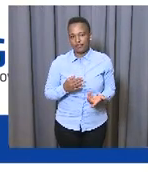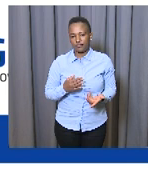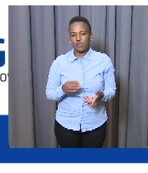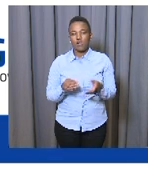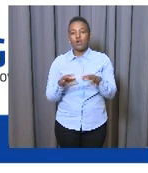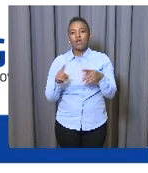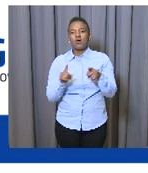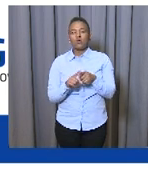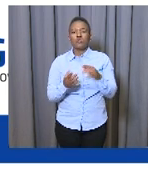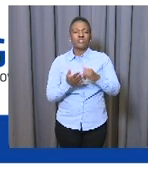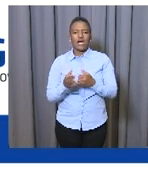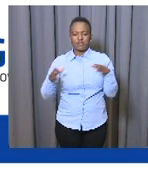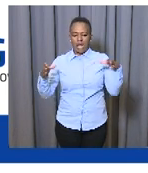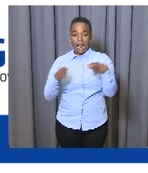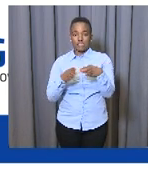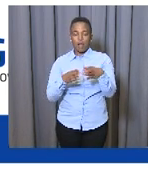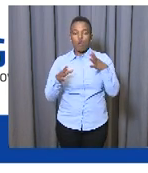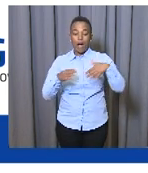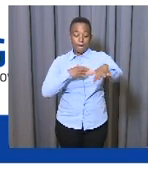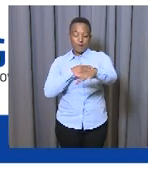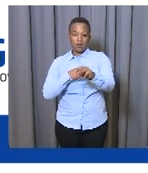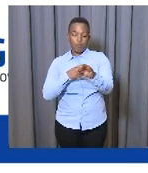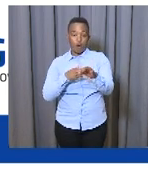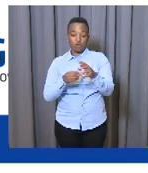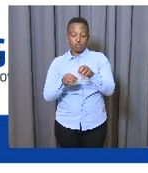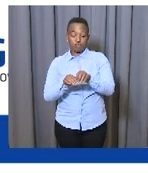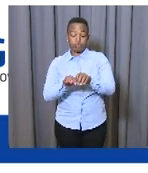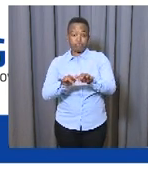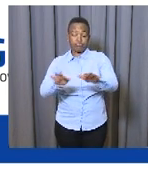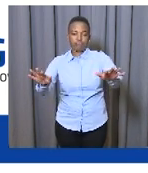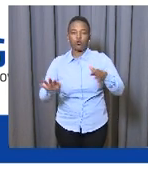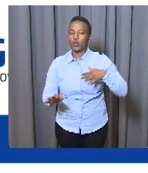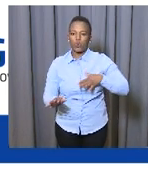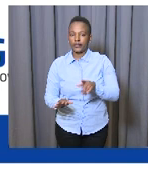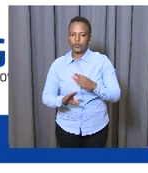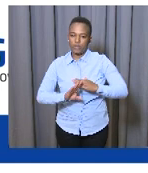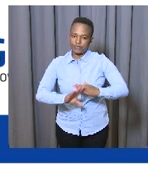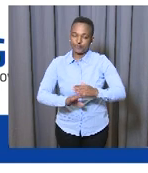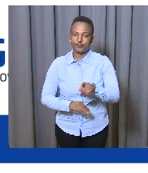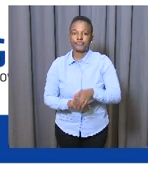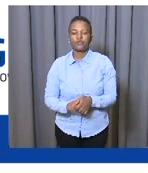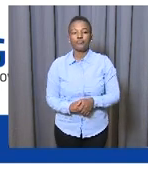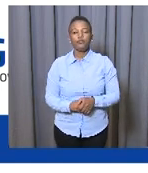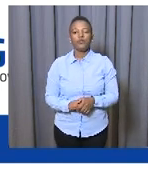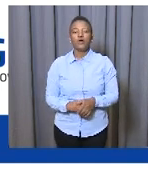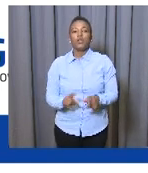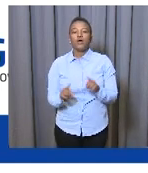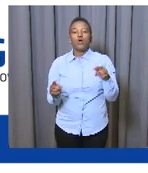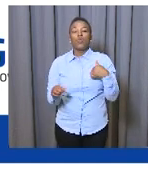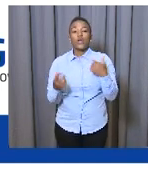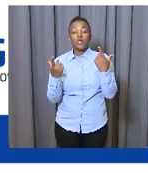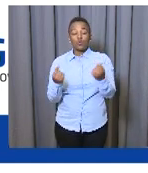a source of a cluster outbreak of COVID-19. So we're focusing on, we are going to be doing this